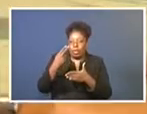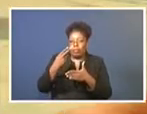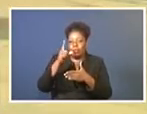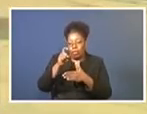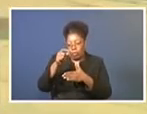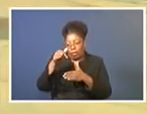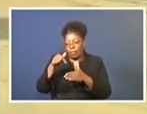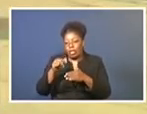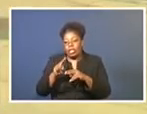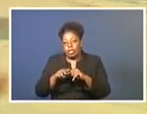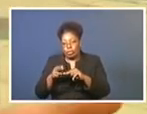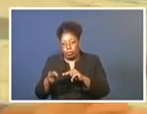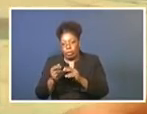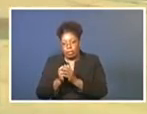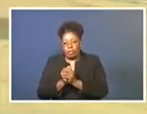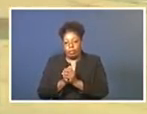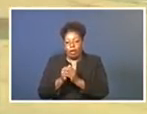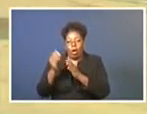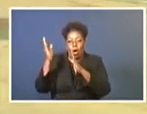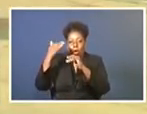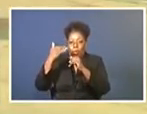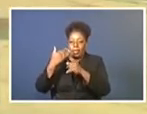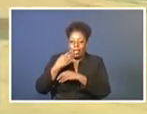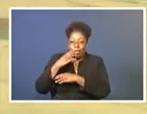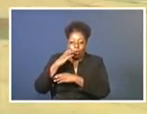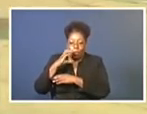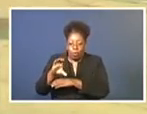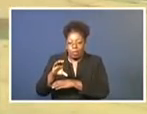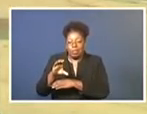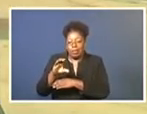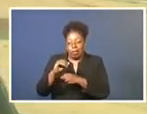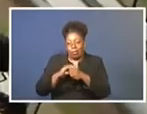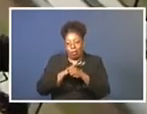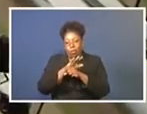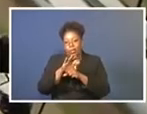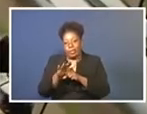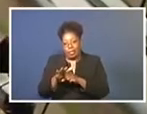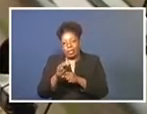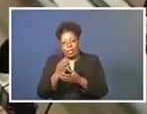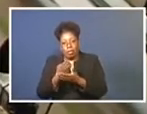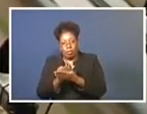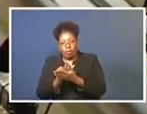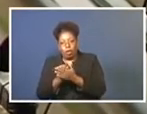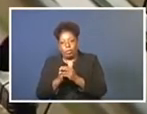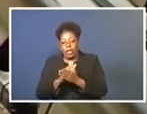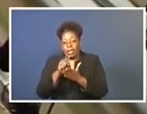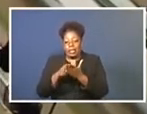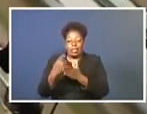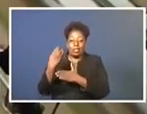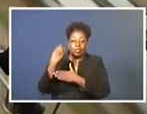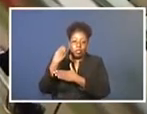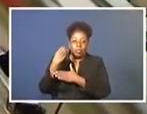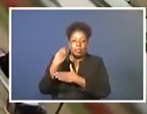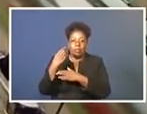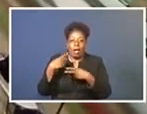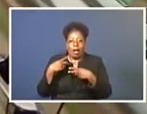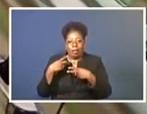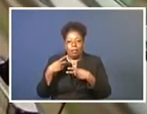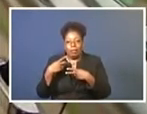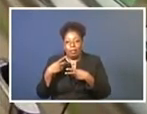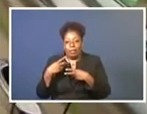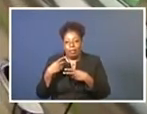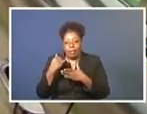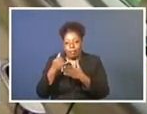With the hopes that the worst of the COVID-19 economy is in the rear view, this consumer has come to this conclusion. I